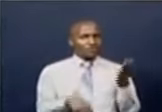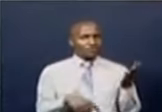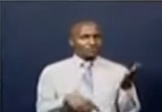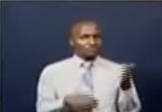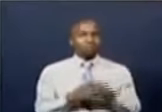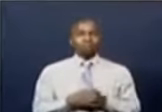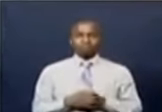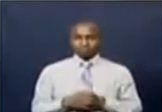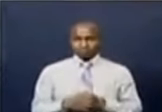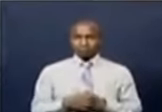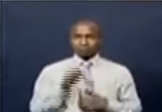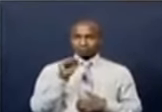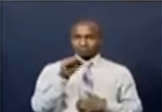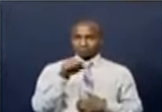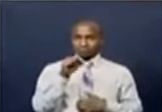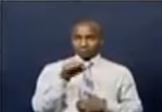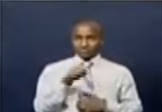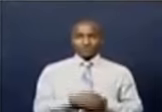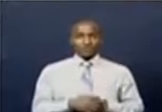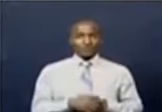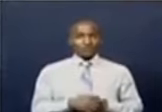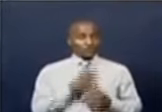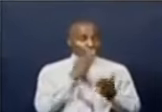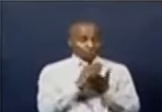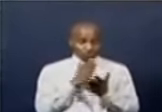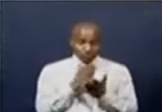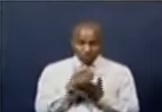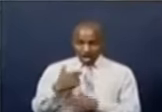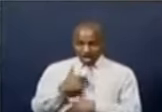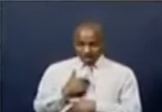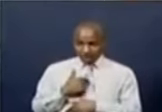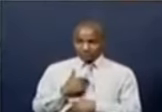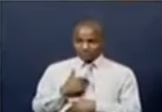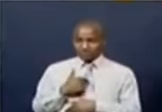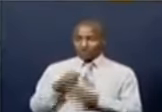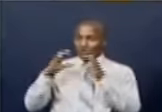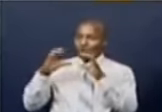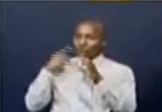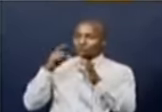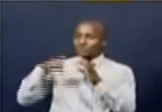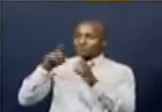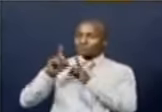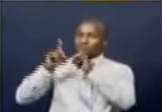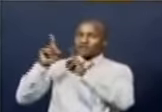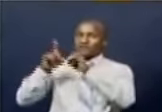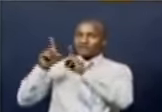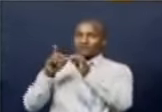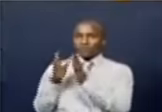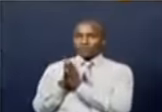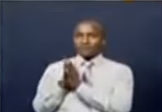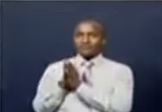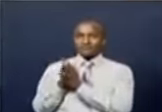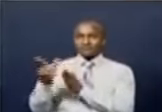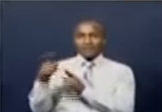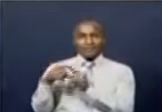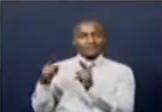Basically, Hussein, we have selected coaches which are supposed to travel with athletes, which still is not meeting the